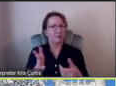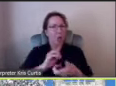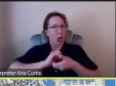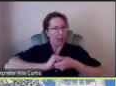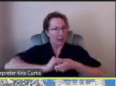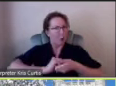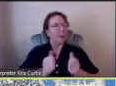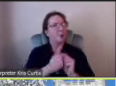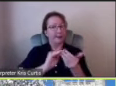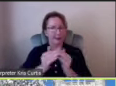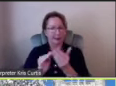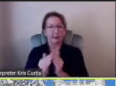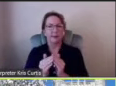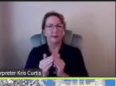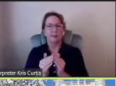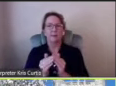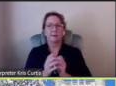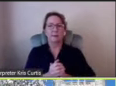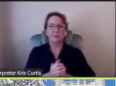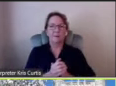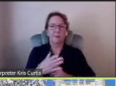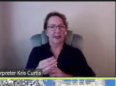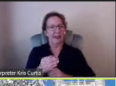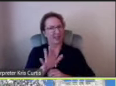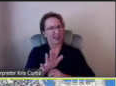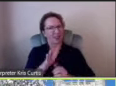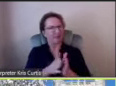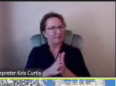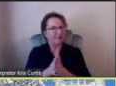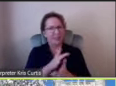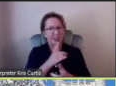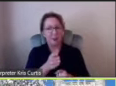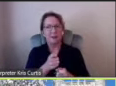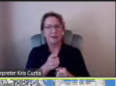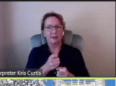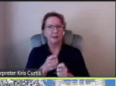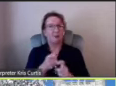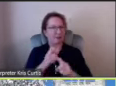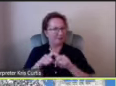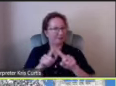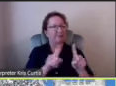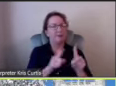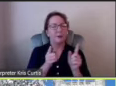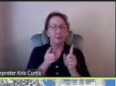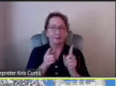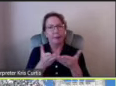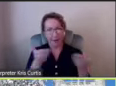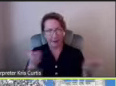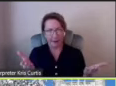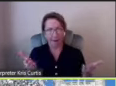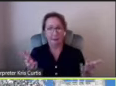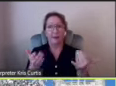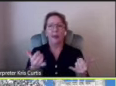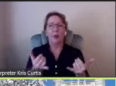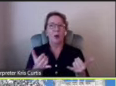interest from cities in infrastructure and social equity comes from many dimensions. Cities are increasingly looking at equity